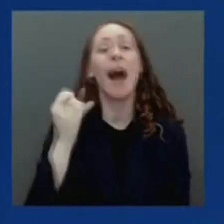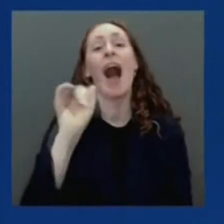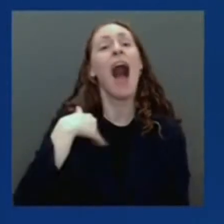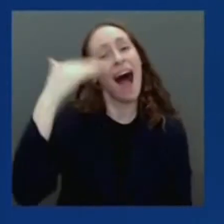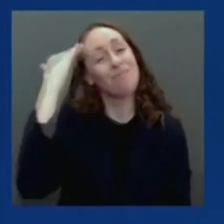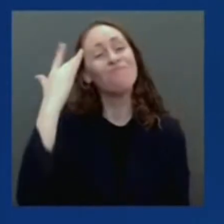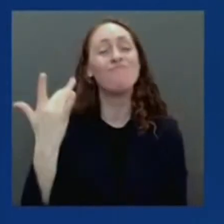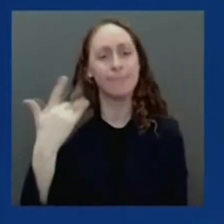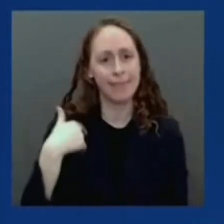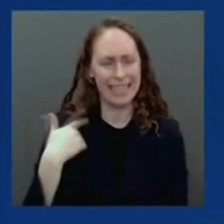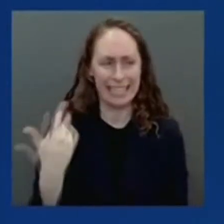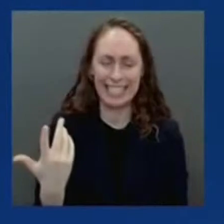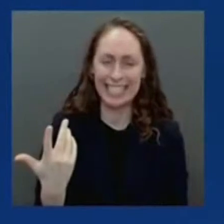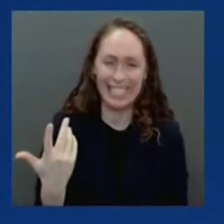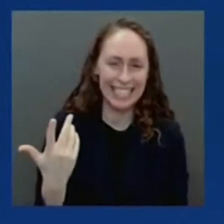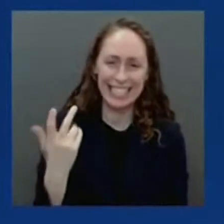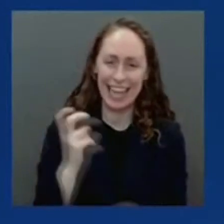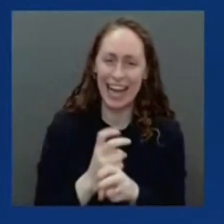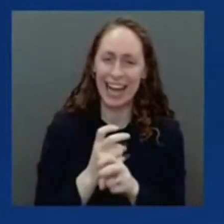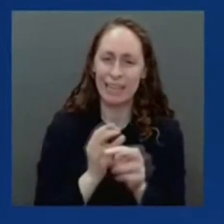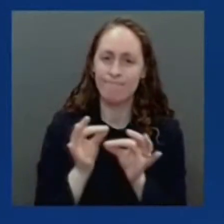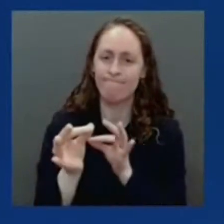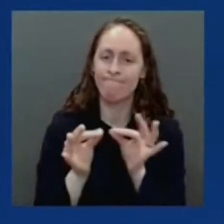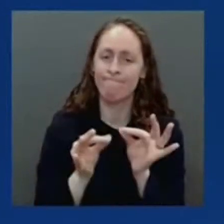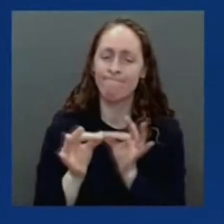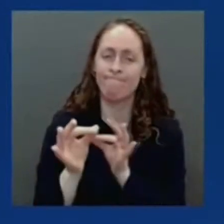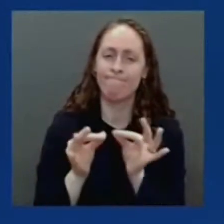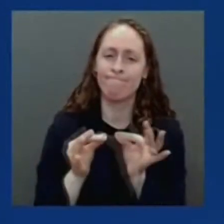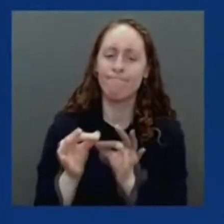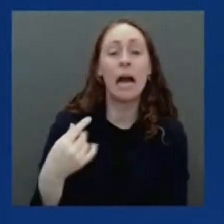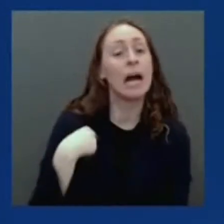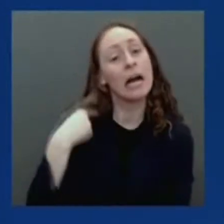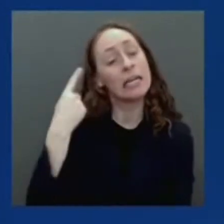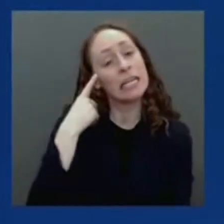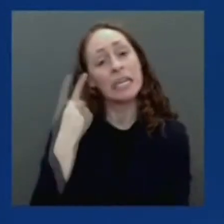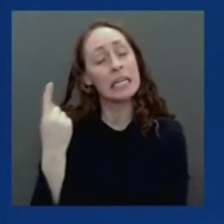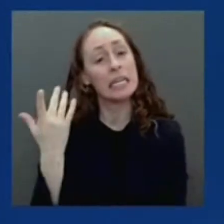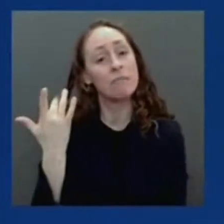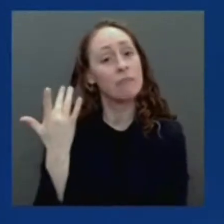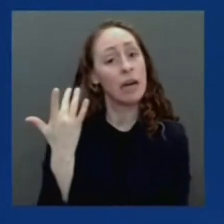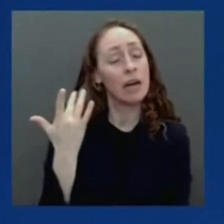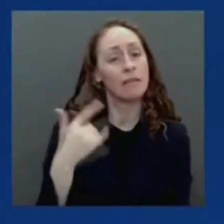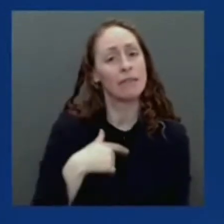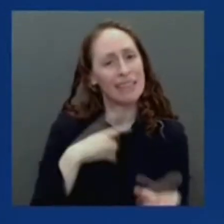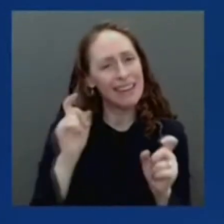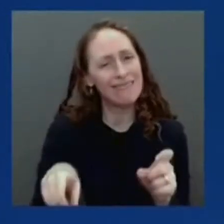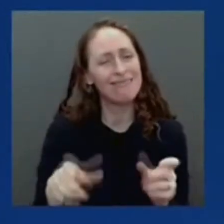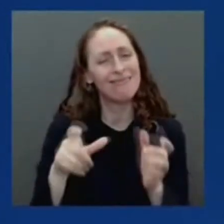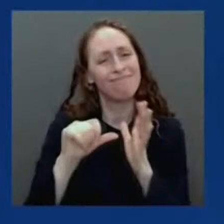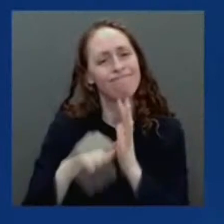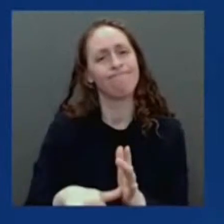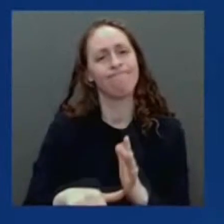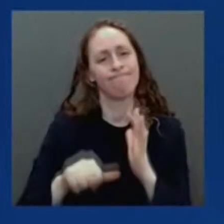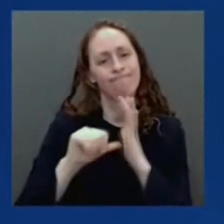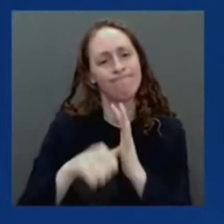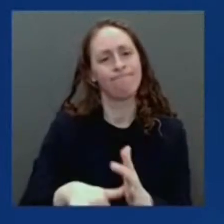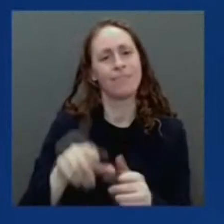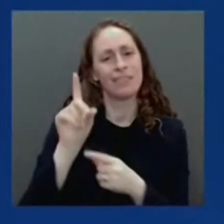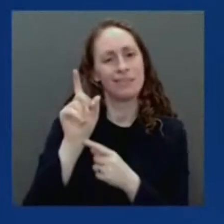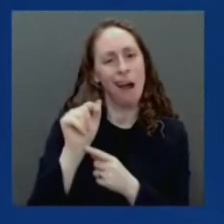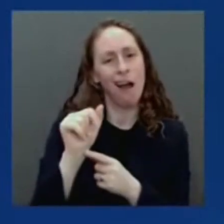we keep trying to put the data out, because as Dr. Walensky showed in her slide, the data are